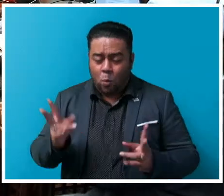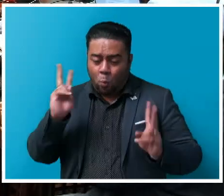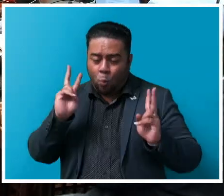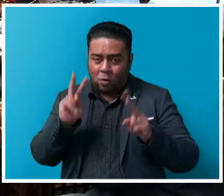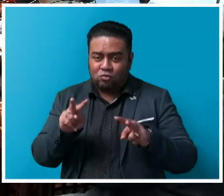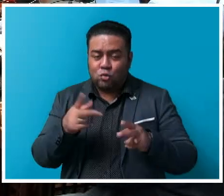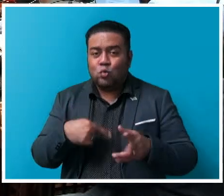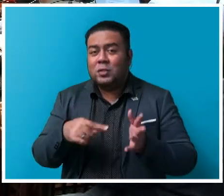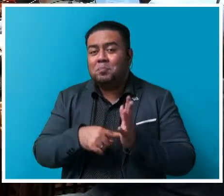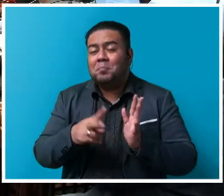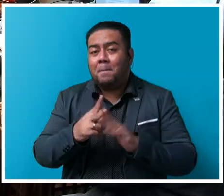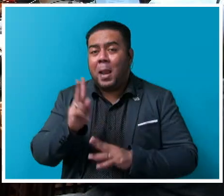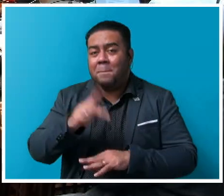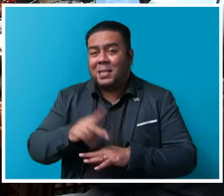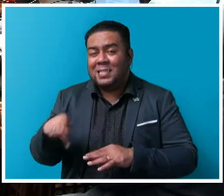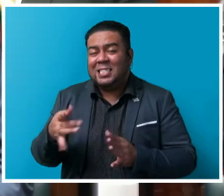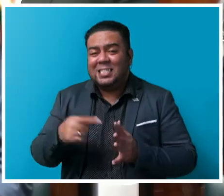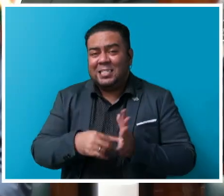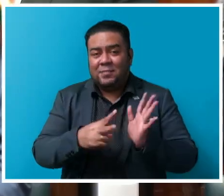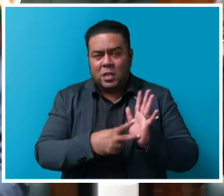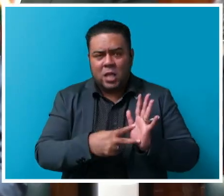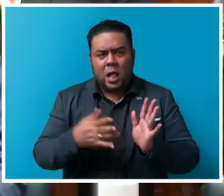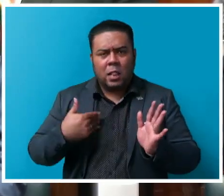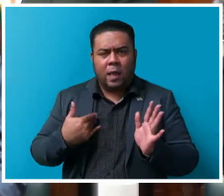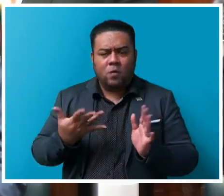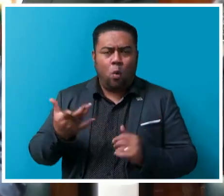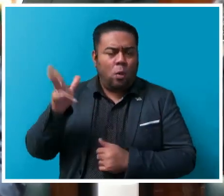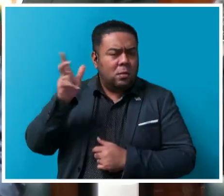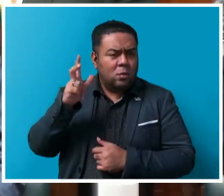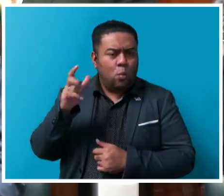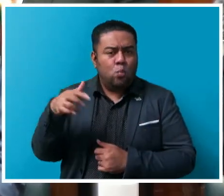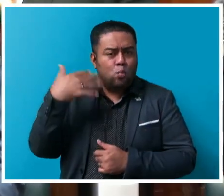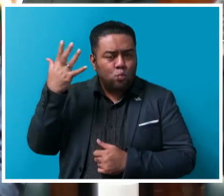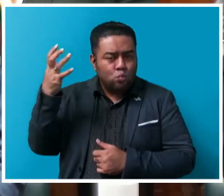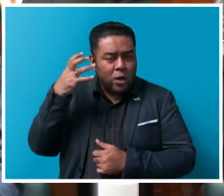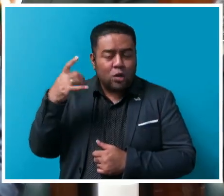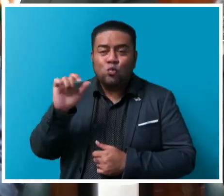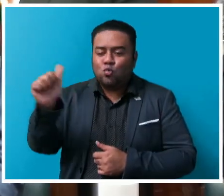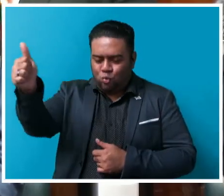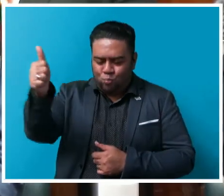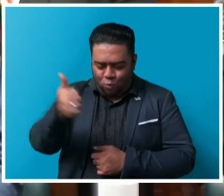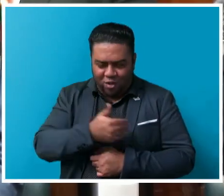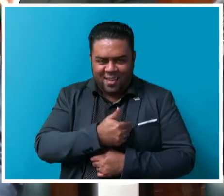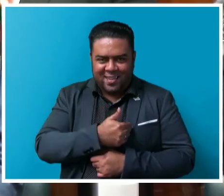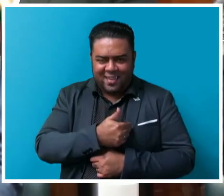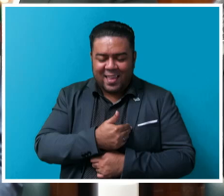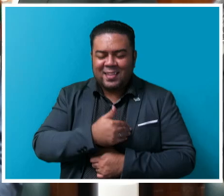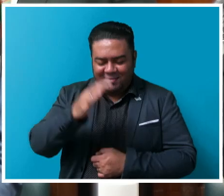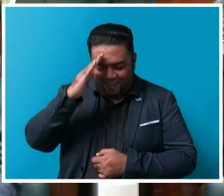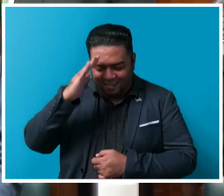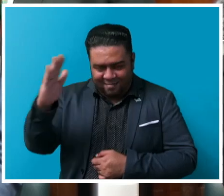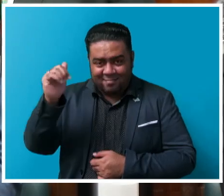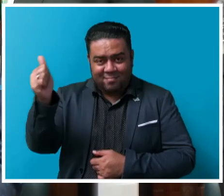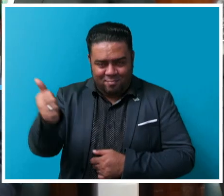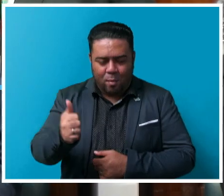through Parliamentary TV, live streaming or listening on radio today, good morning, Nisa Yandra and